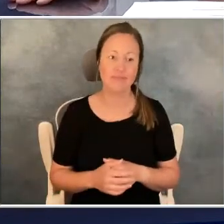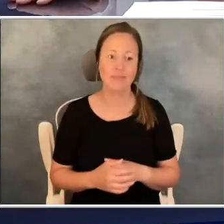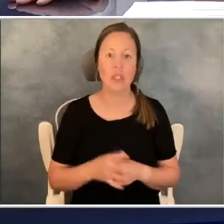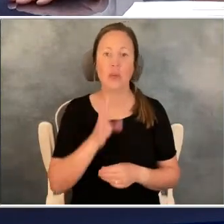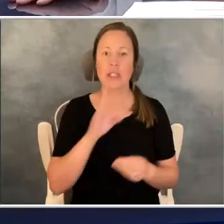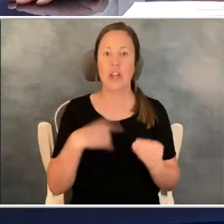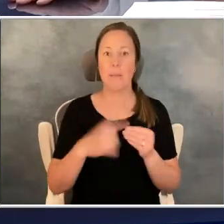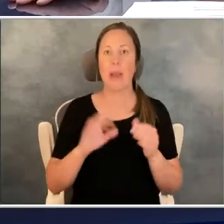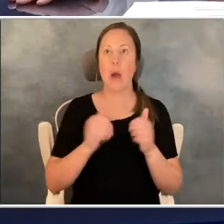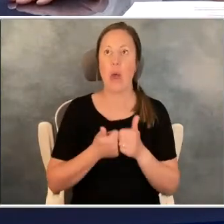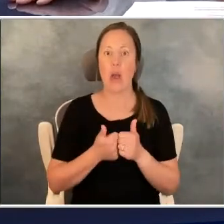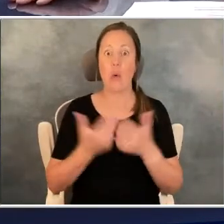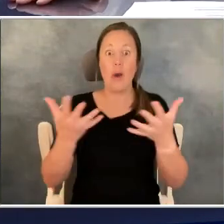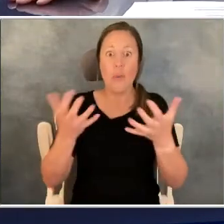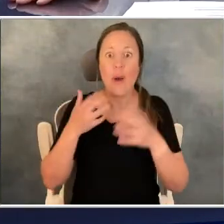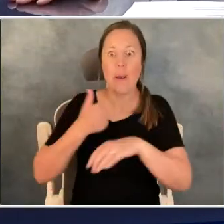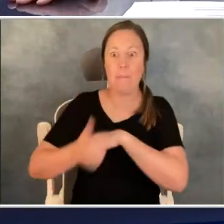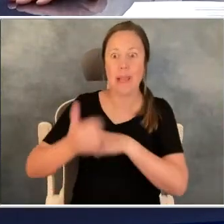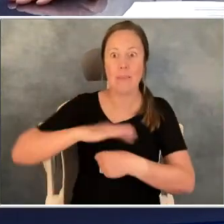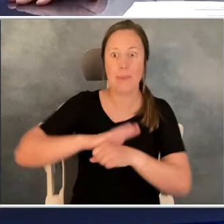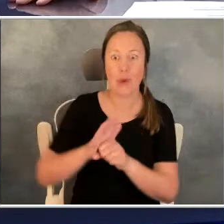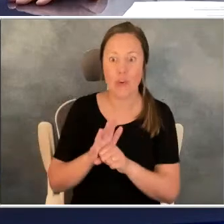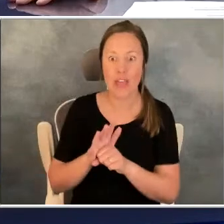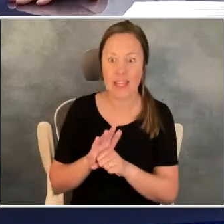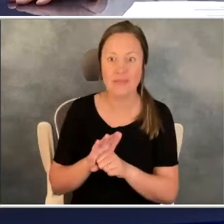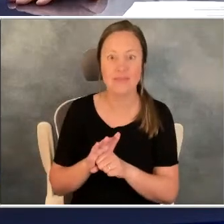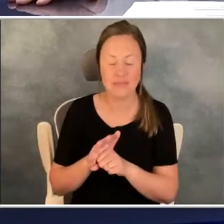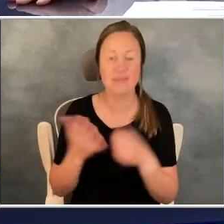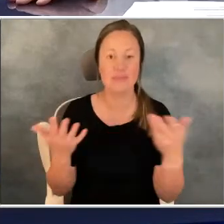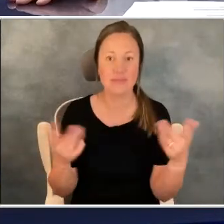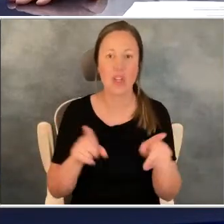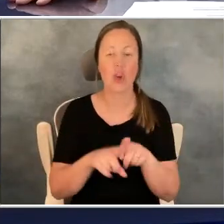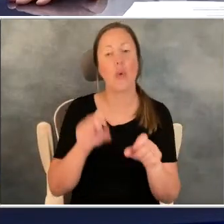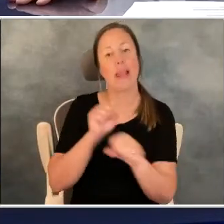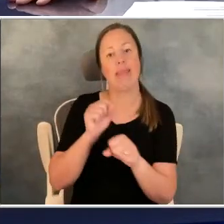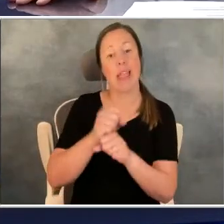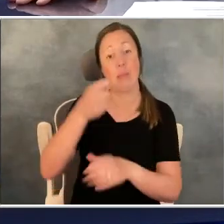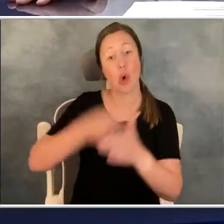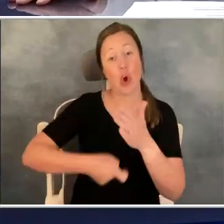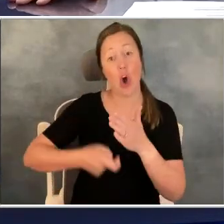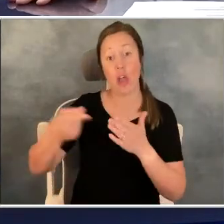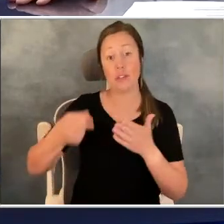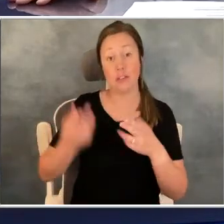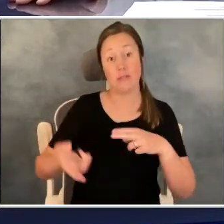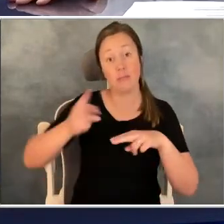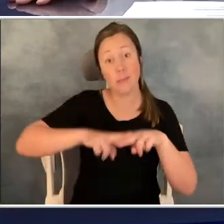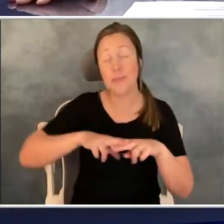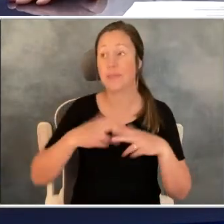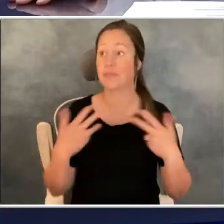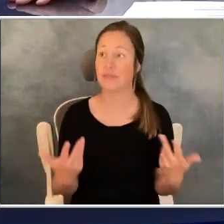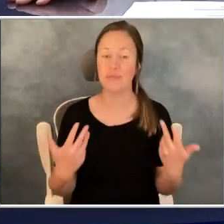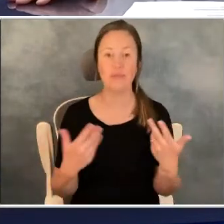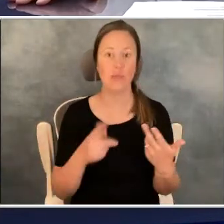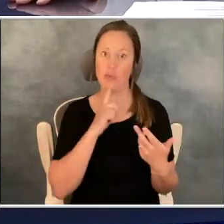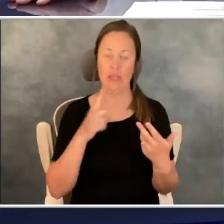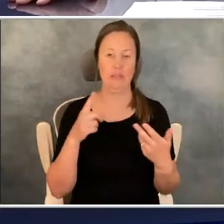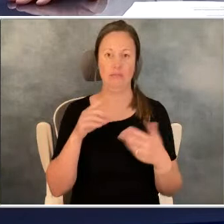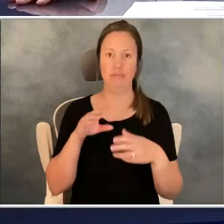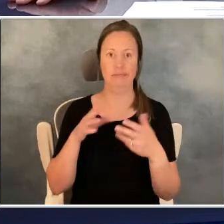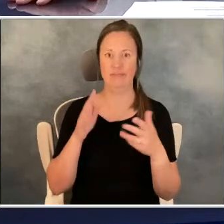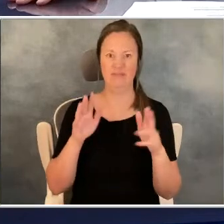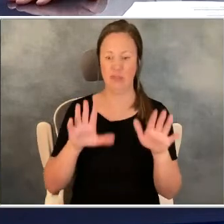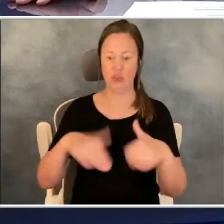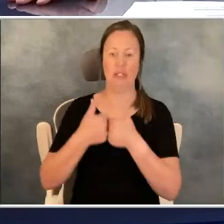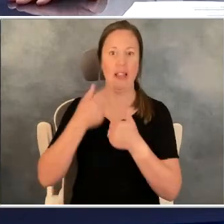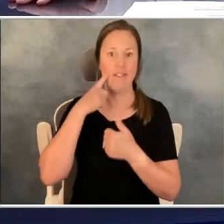COVID. I think a lot of it is, labor costs have gone up. Things are in short supply. It does make manufacturing a little more difficult. I wonder if people feel